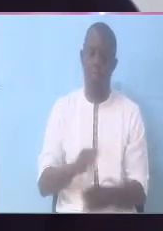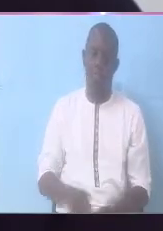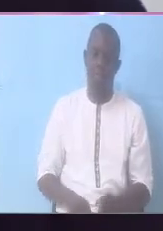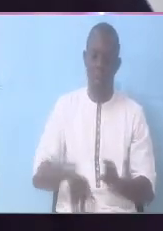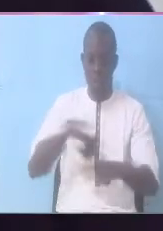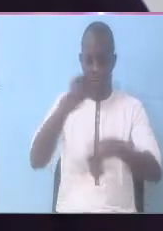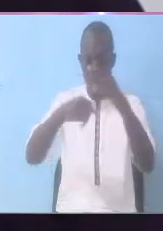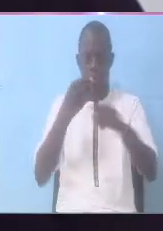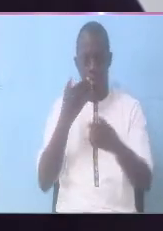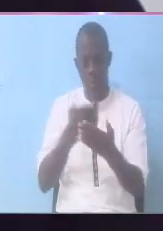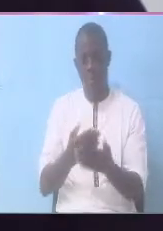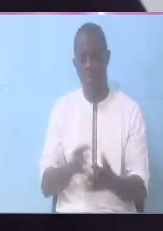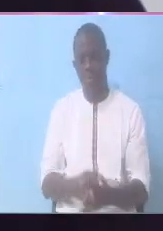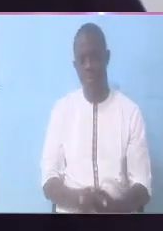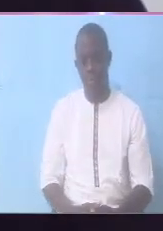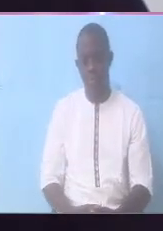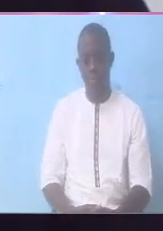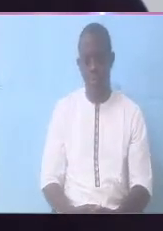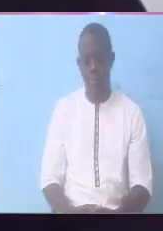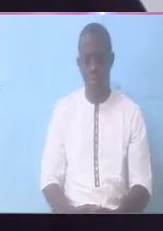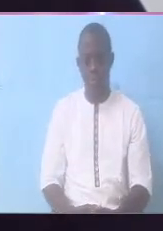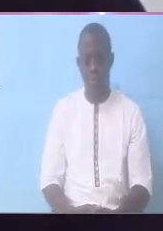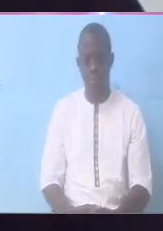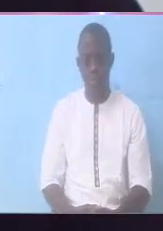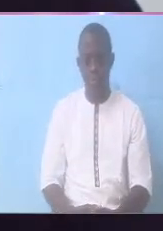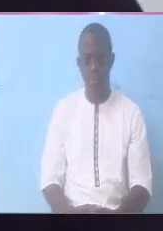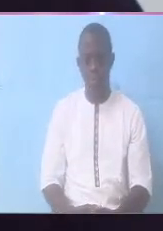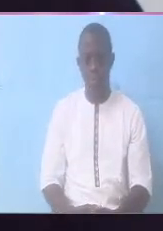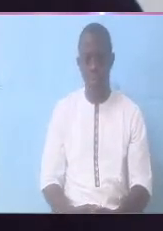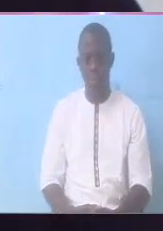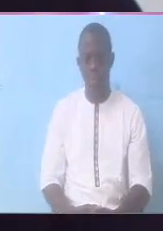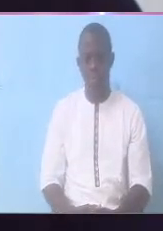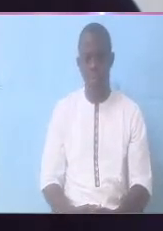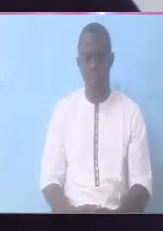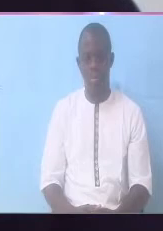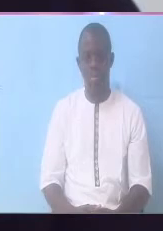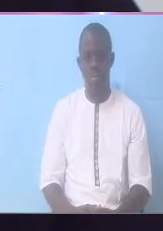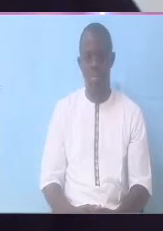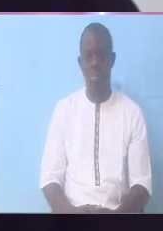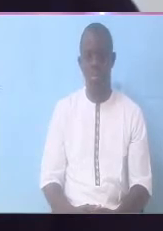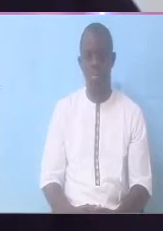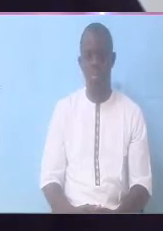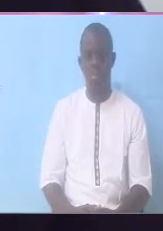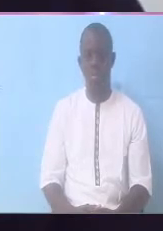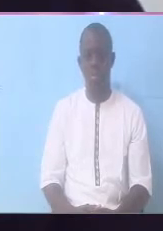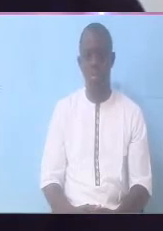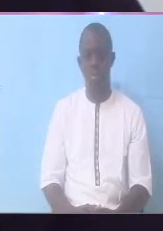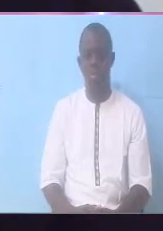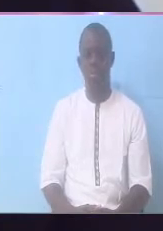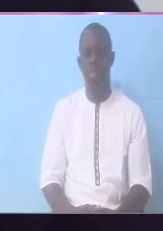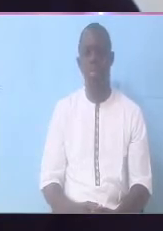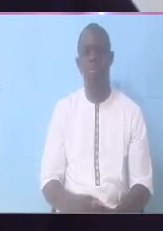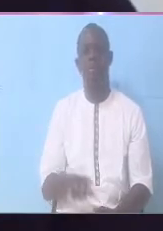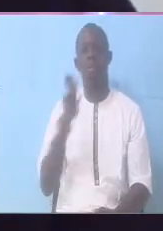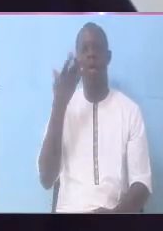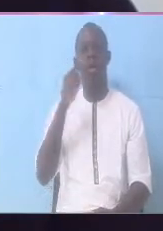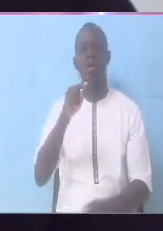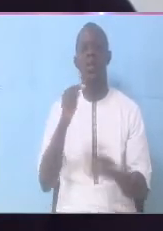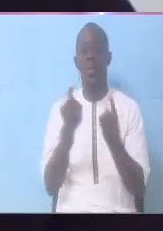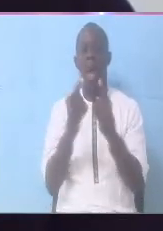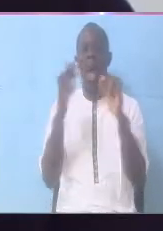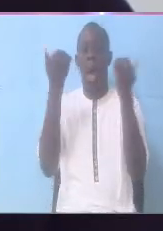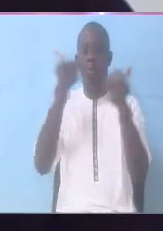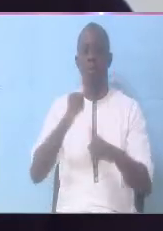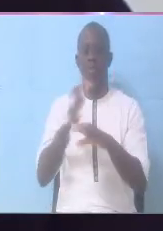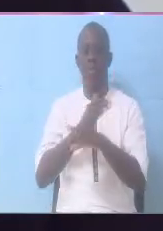Proceed. So when they finished confessing, and then there was also another lady that came and said,